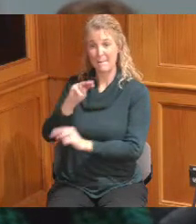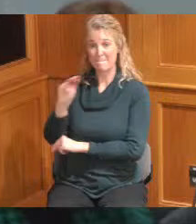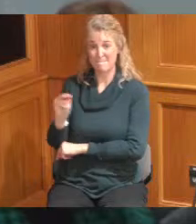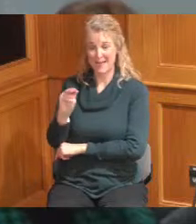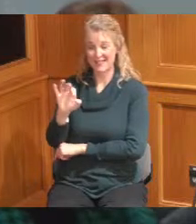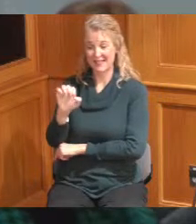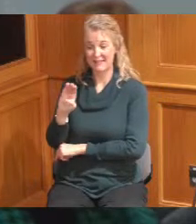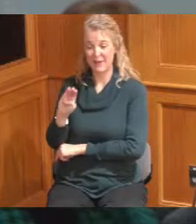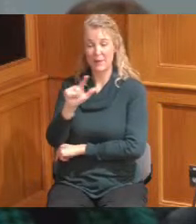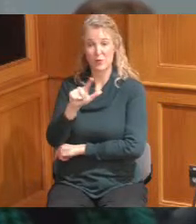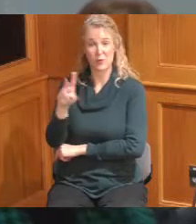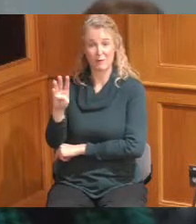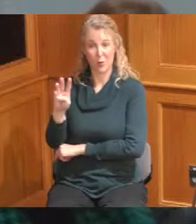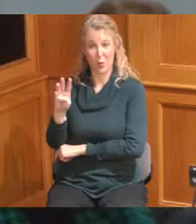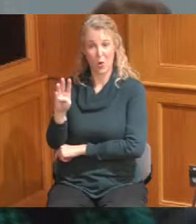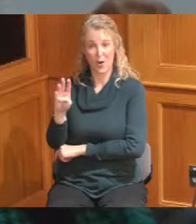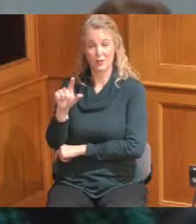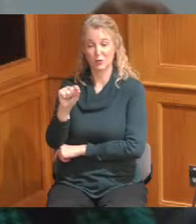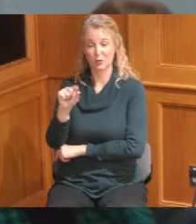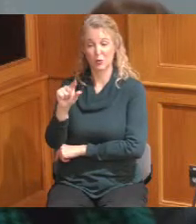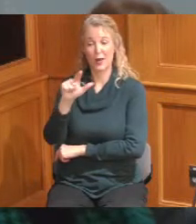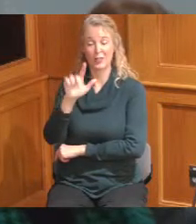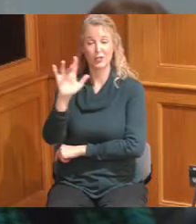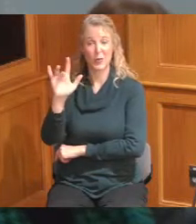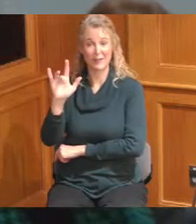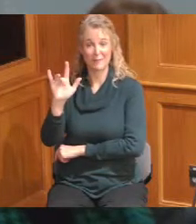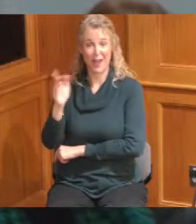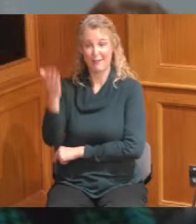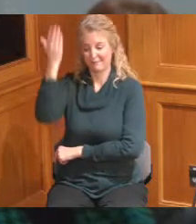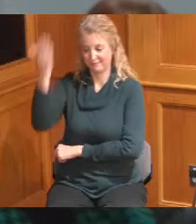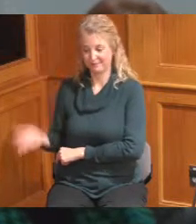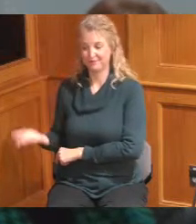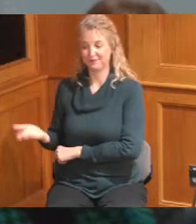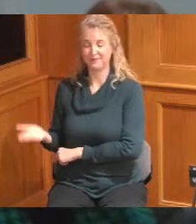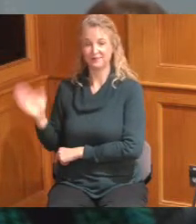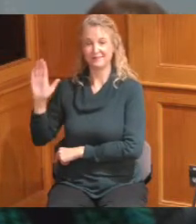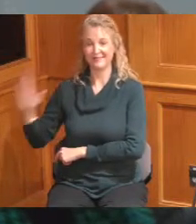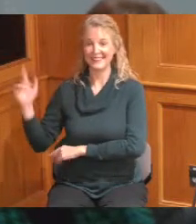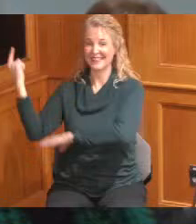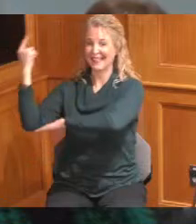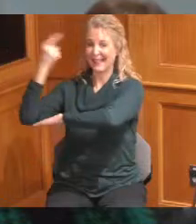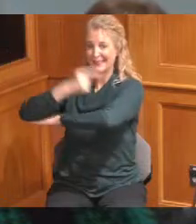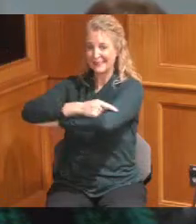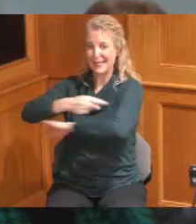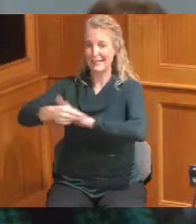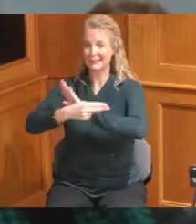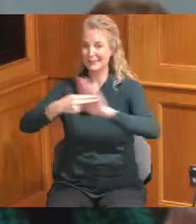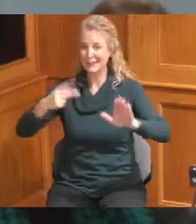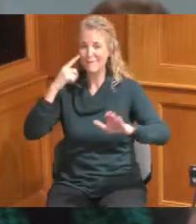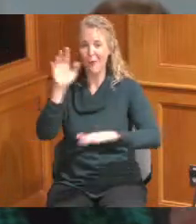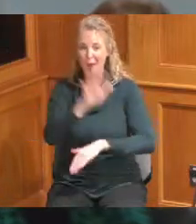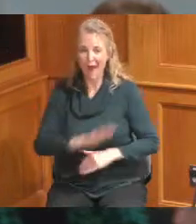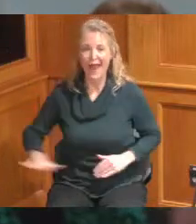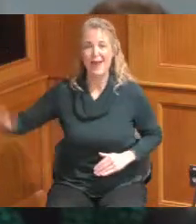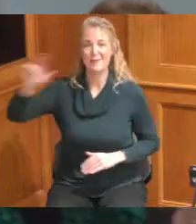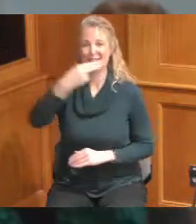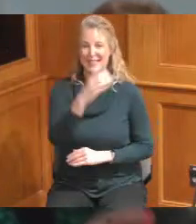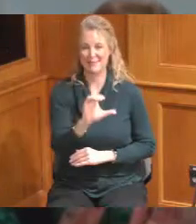Monday, February 24th, 2025, as Stephen L. Hightower Day in Hamilton County.